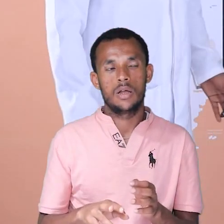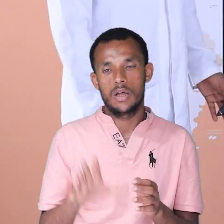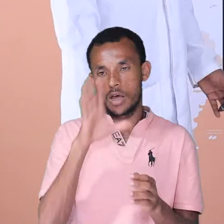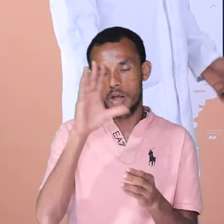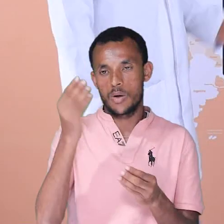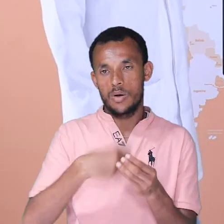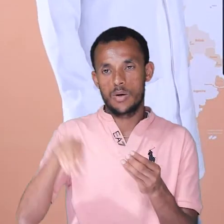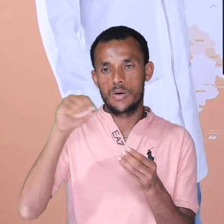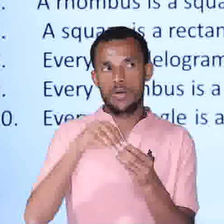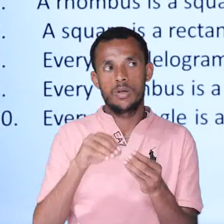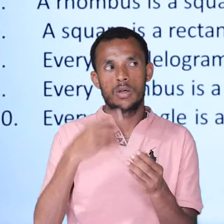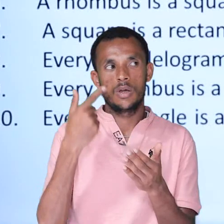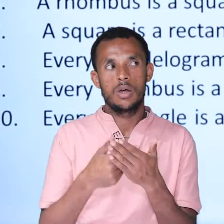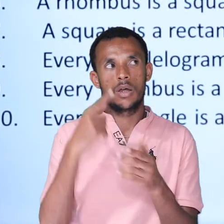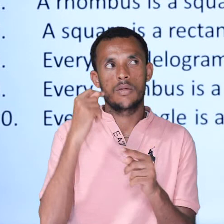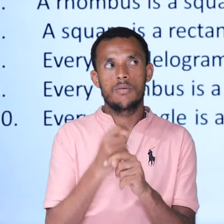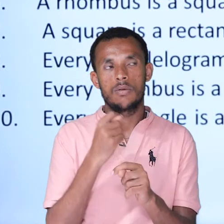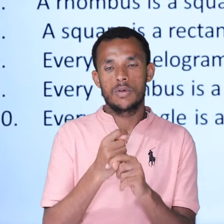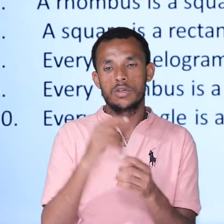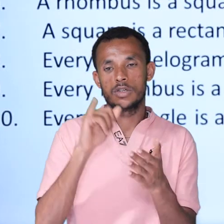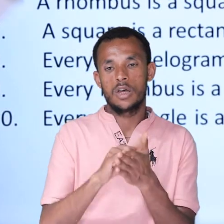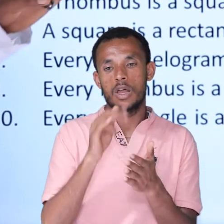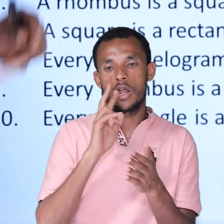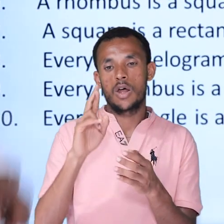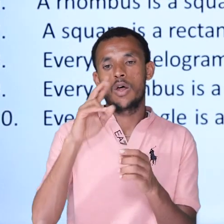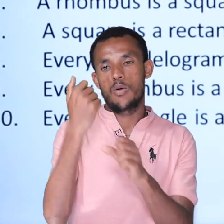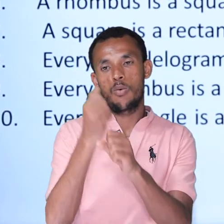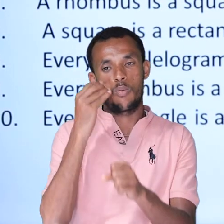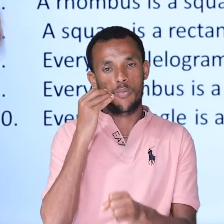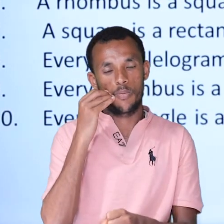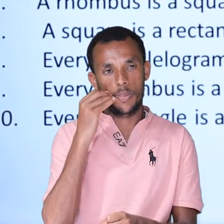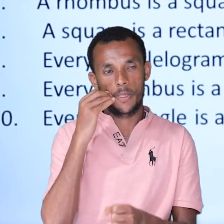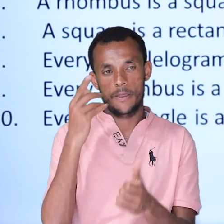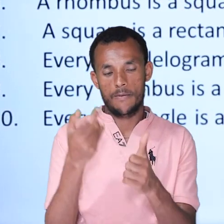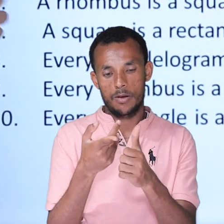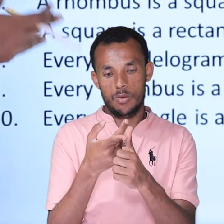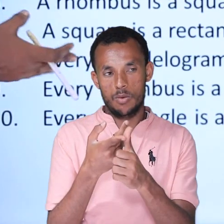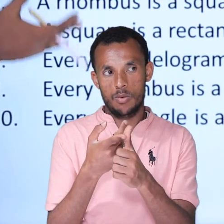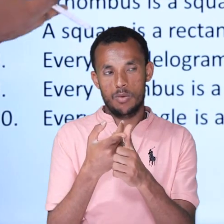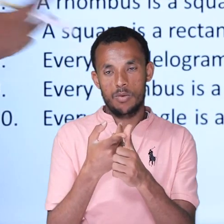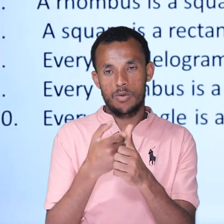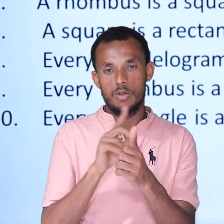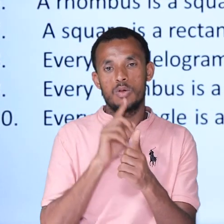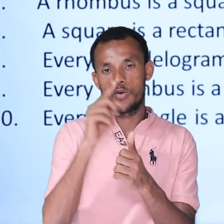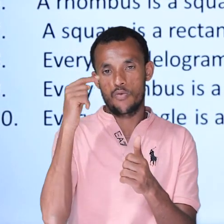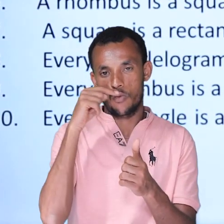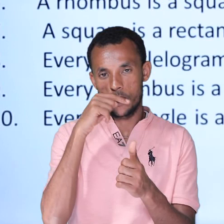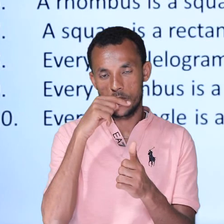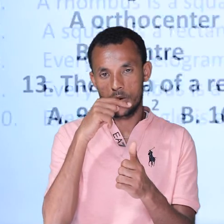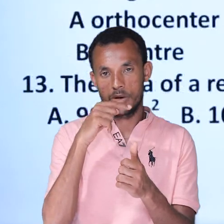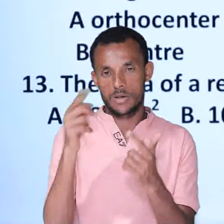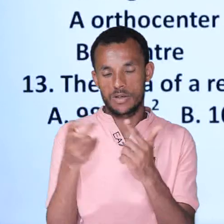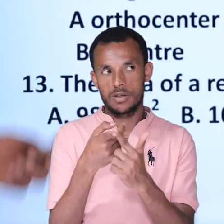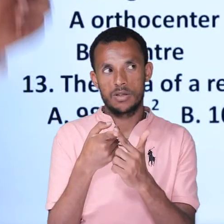And also here activities that are due in your home. The first one, true-false items.